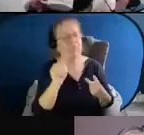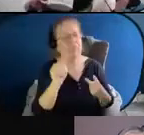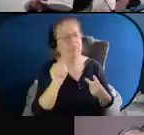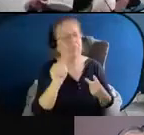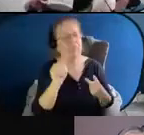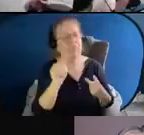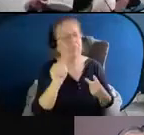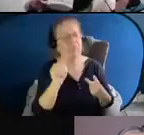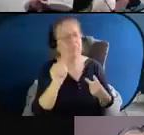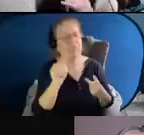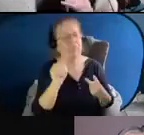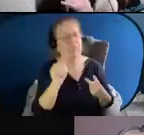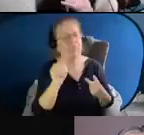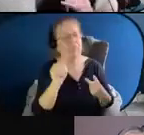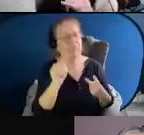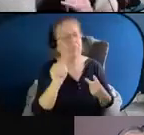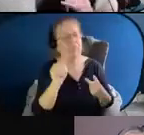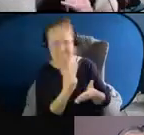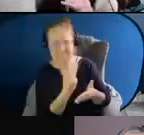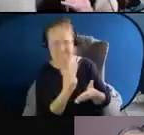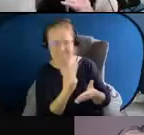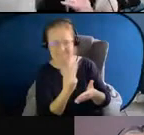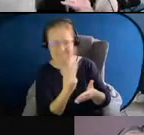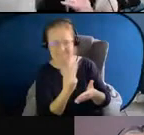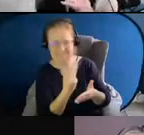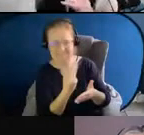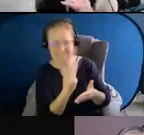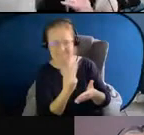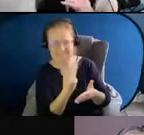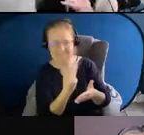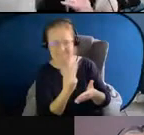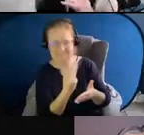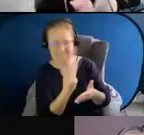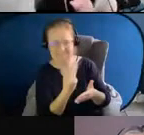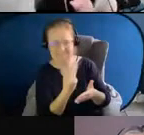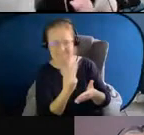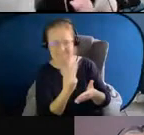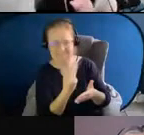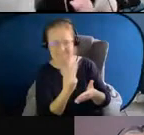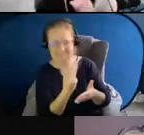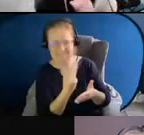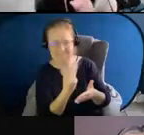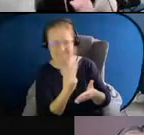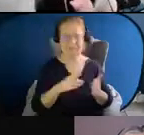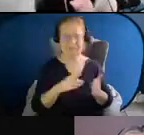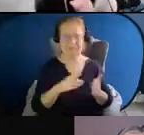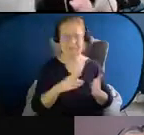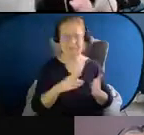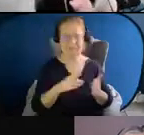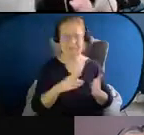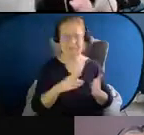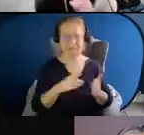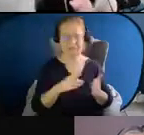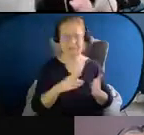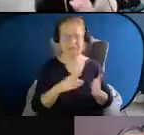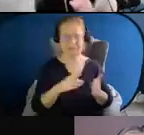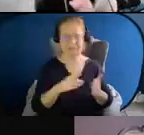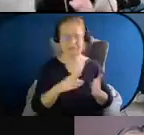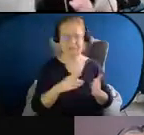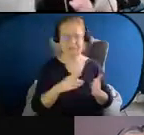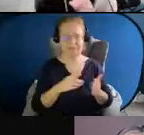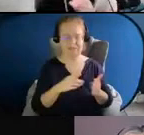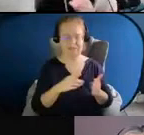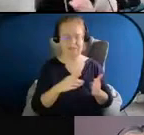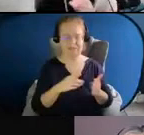tools are strong on the end user or the learner, I think there's a great opportunity for to go in and start looking at the designers